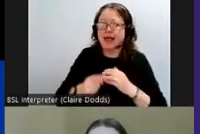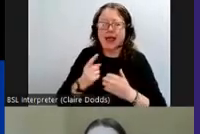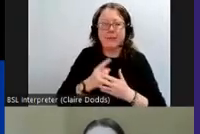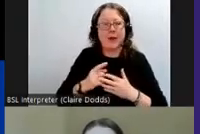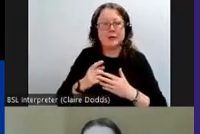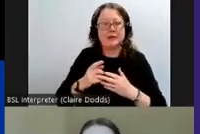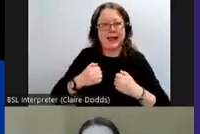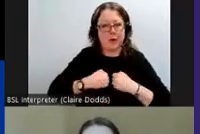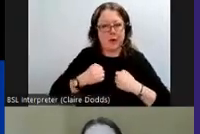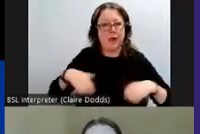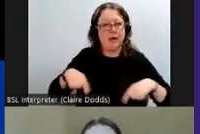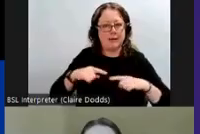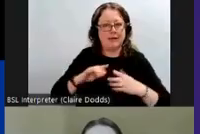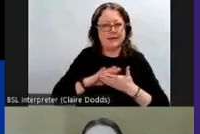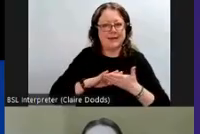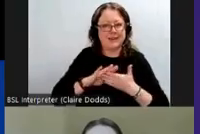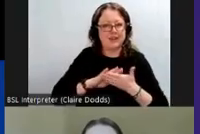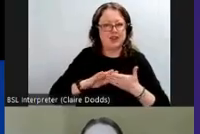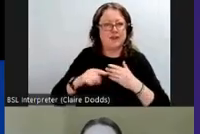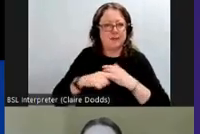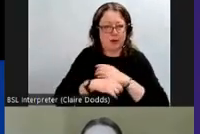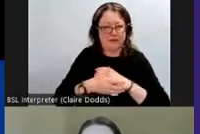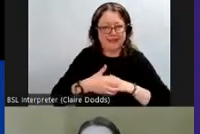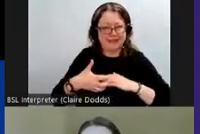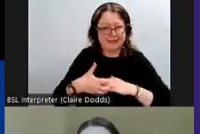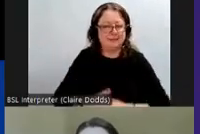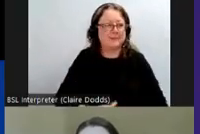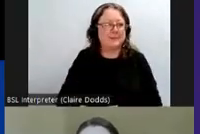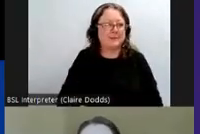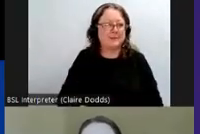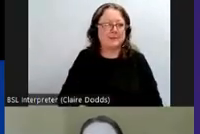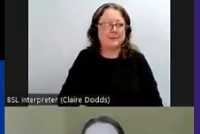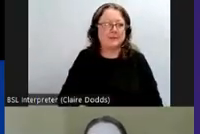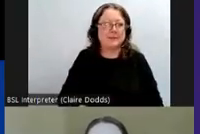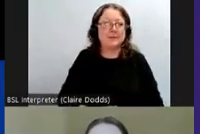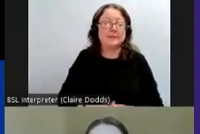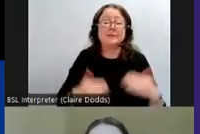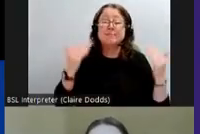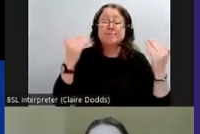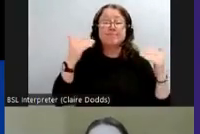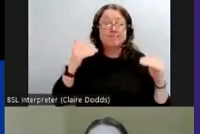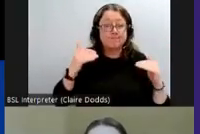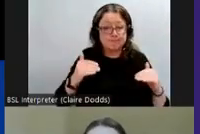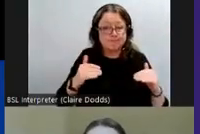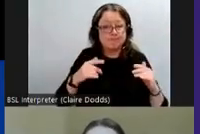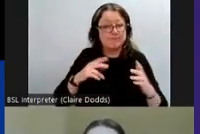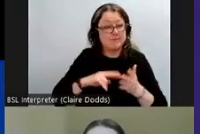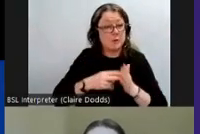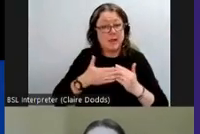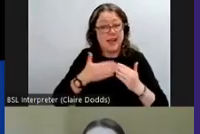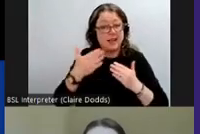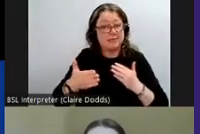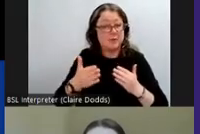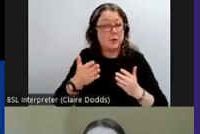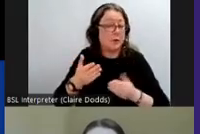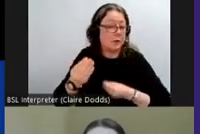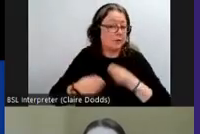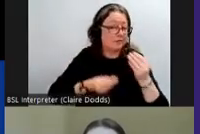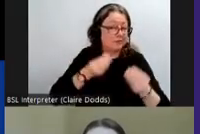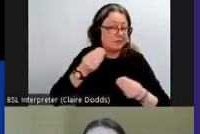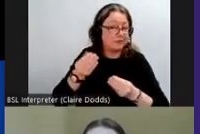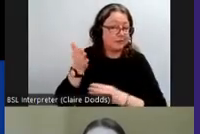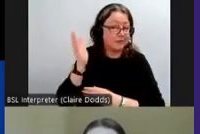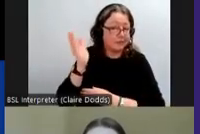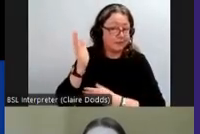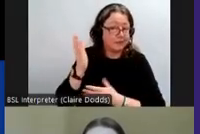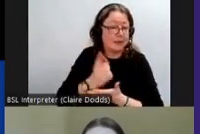but just to cover what we're going to look at. So Georgina's done a wonderful job kind of sharing the